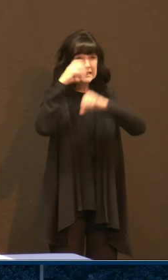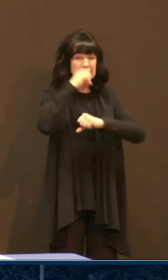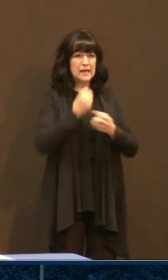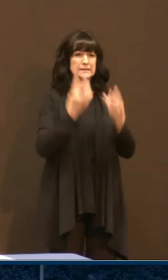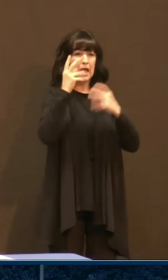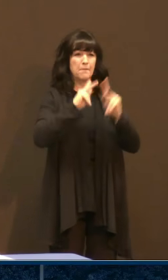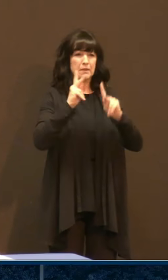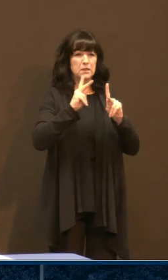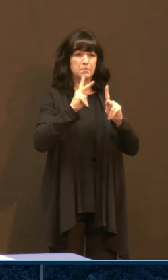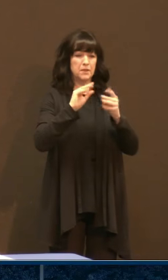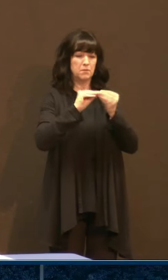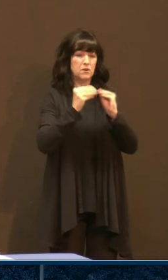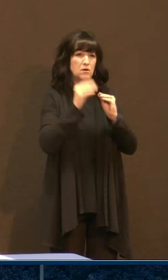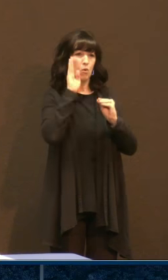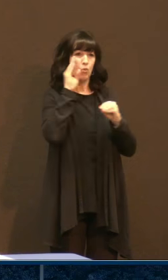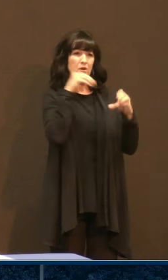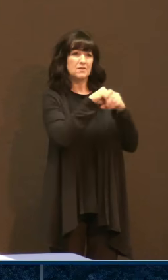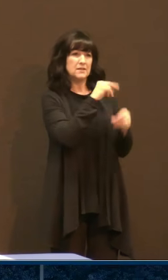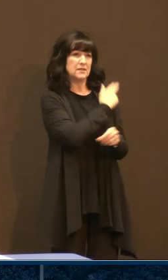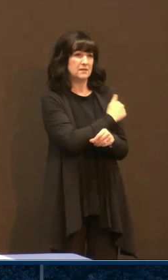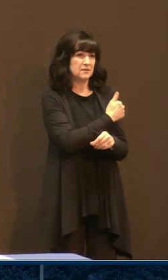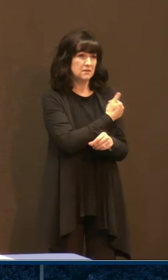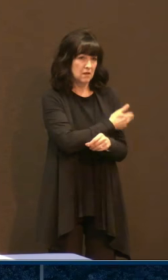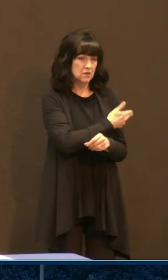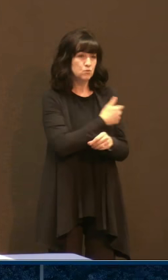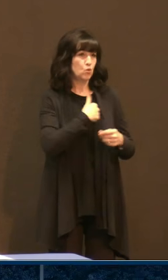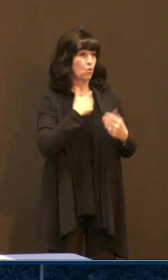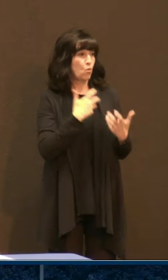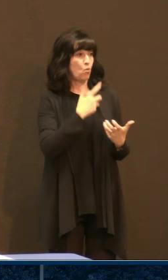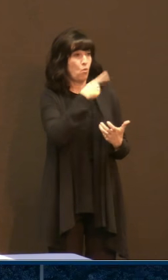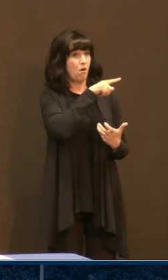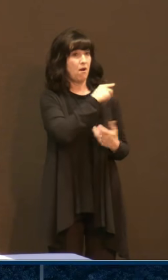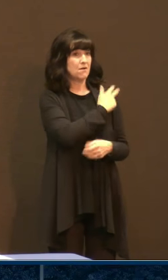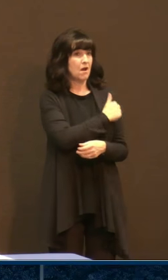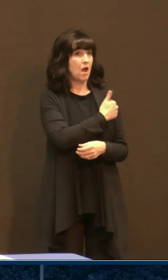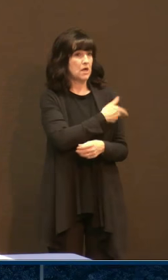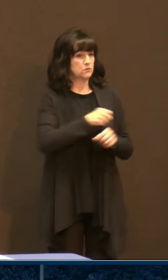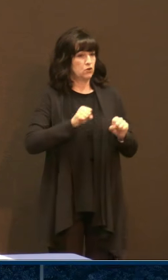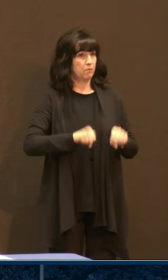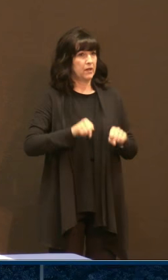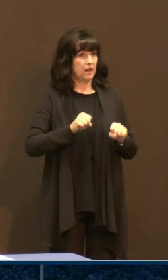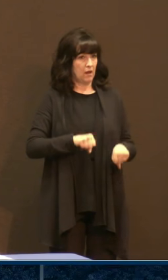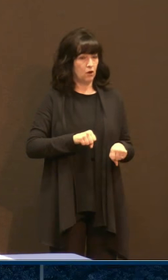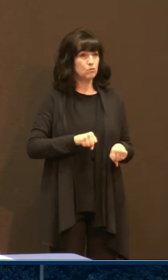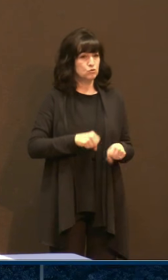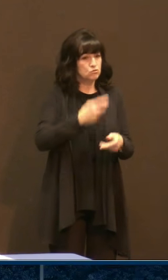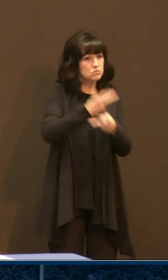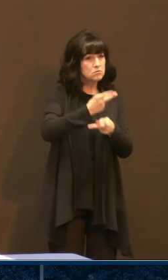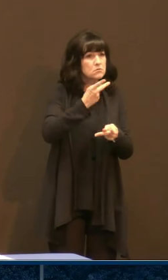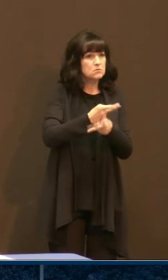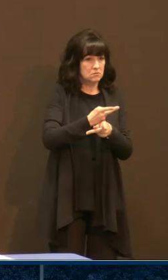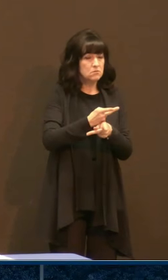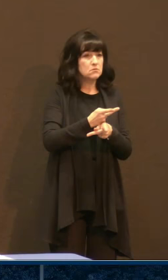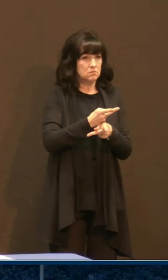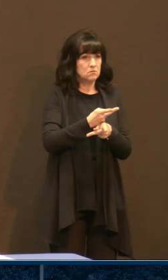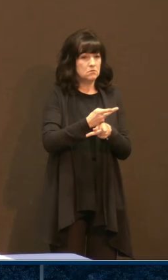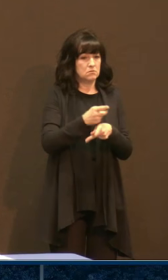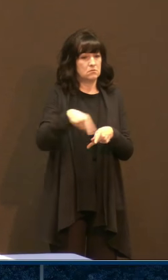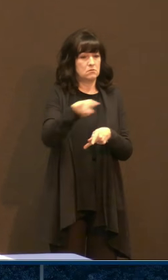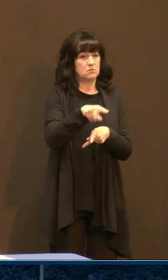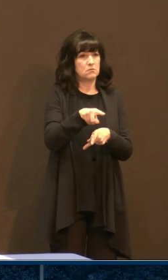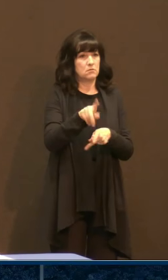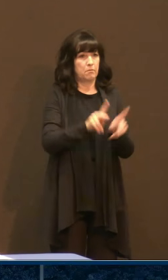also important that we stay at a point where the hospitals can respond to and treat these patients in the best capacity they